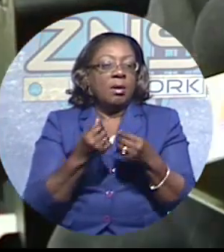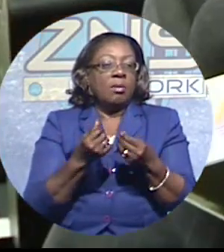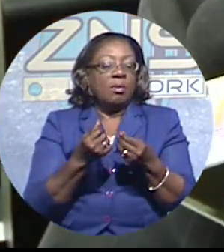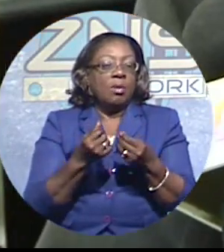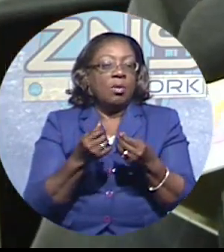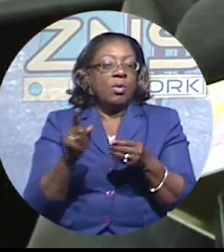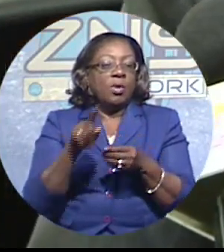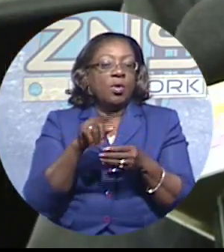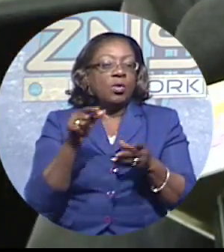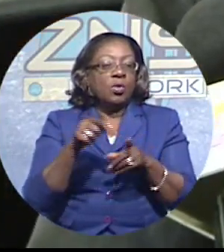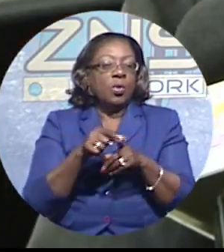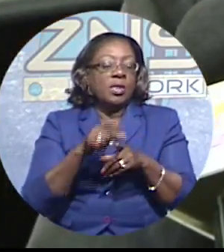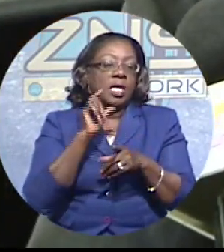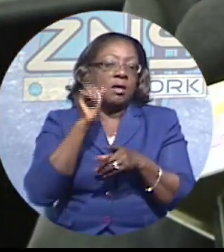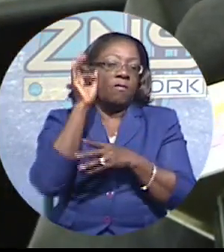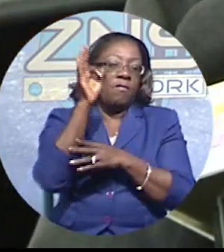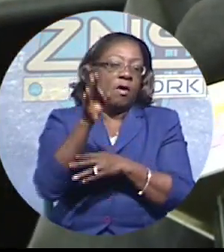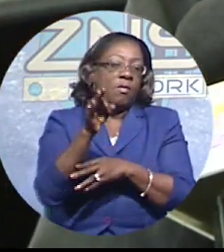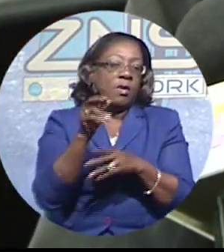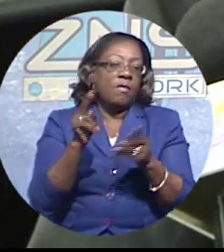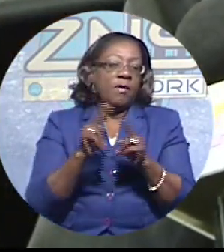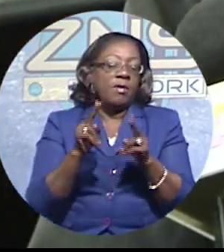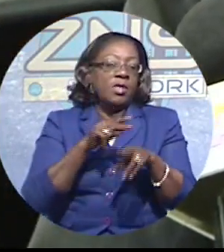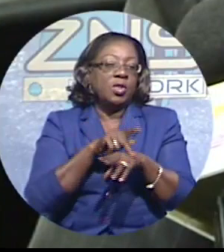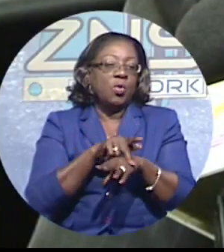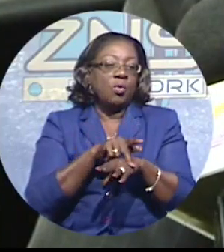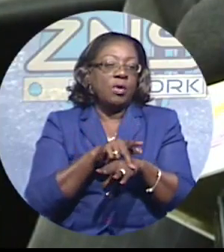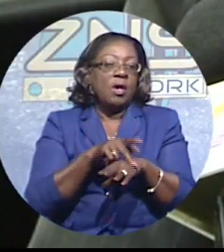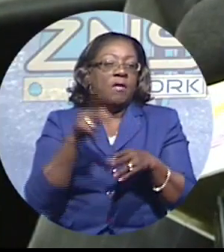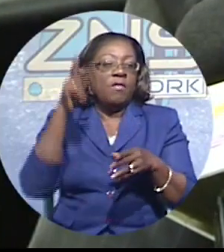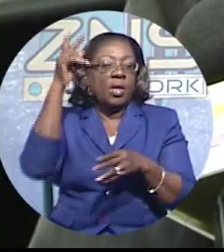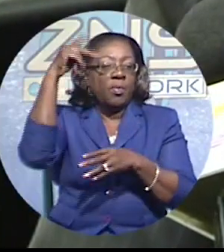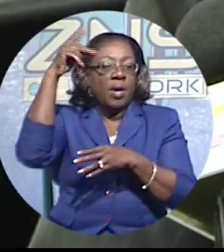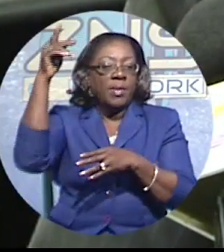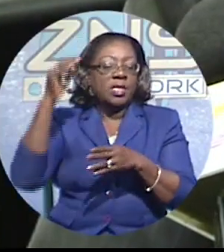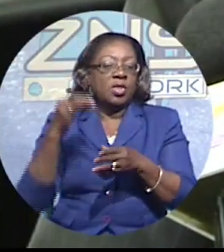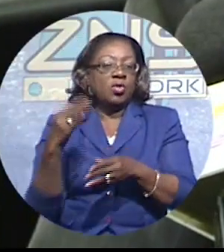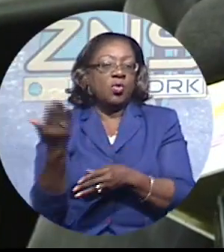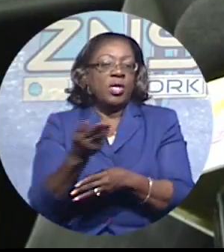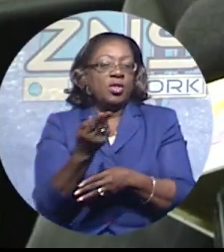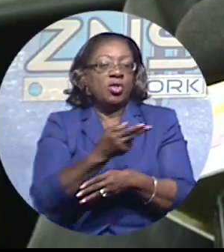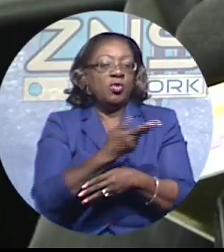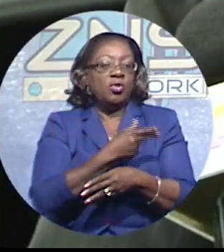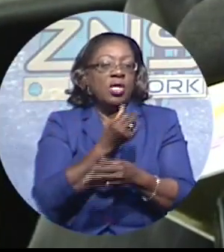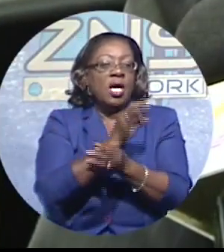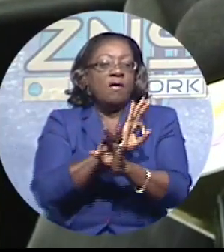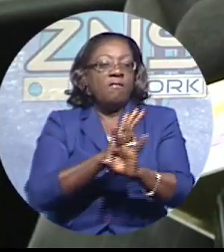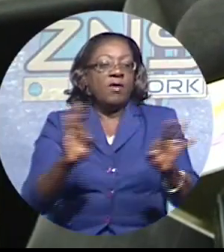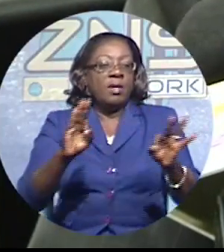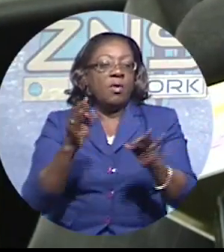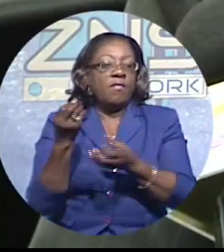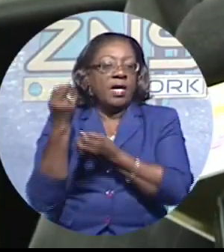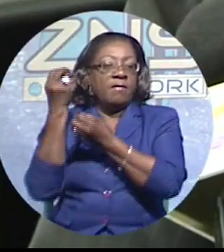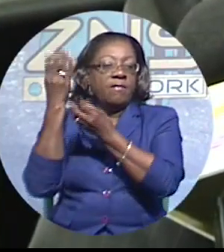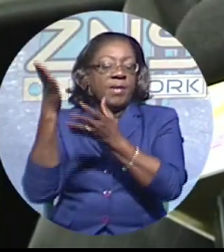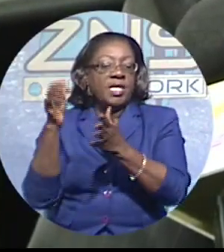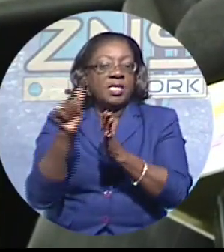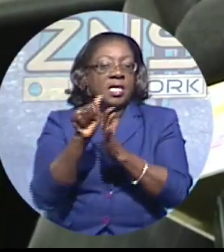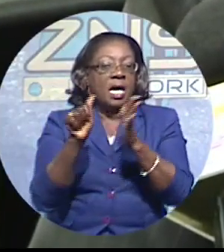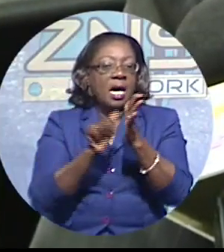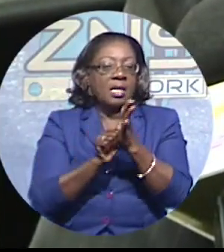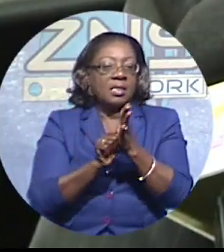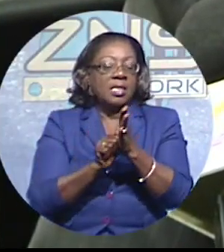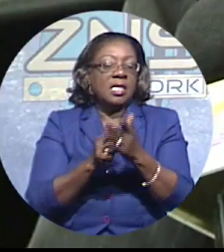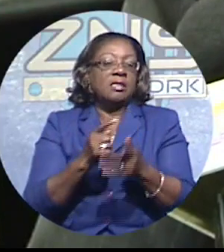Finance. With those words, I look forward very soon for the Prime Minister to introduce the Freedom of Information Act, because that's when